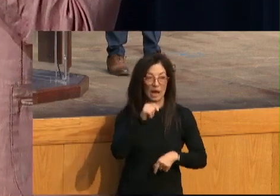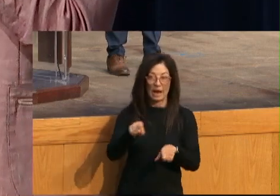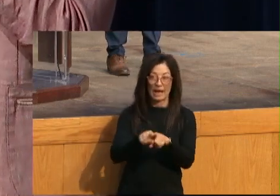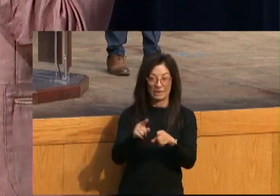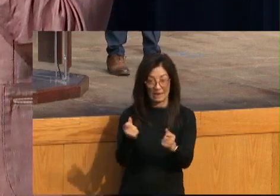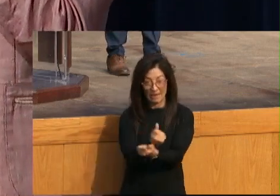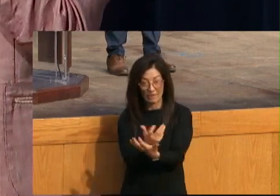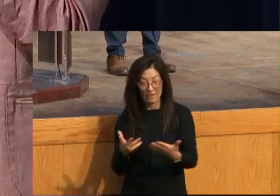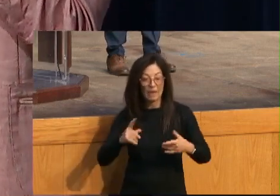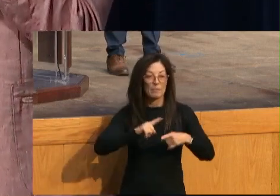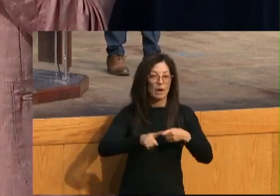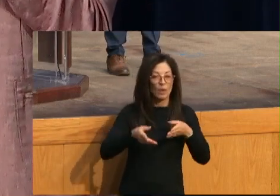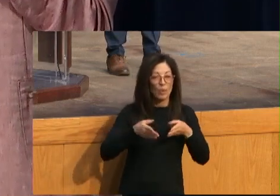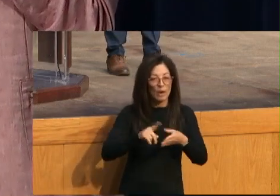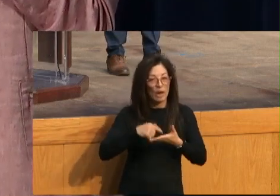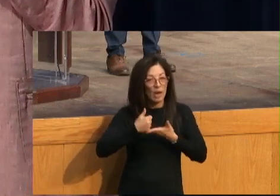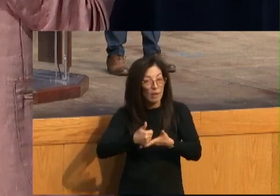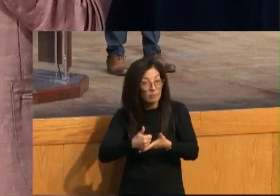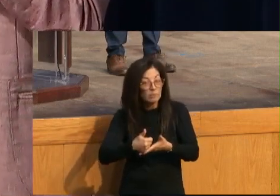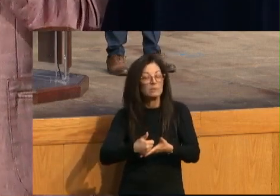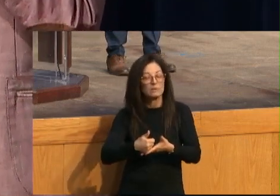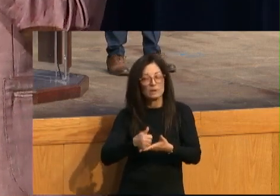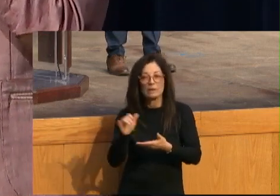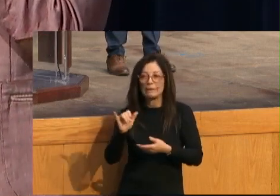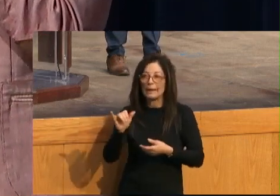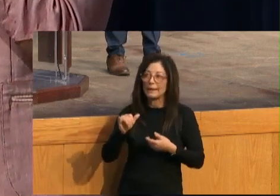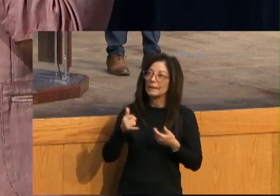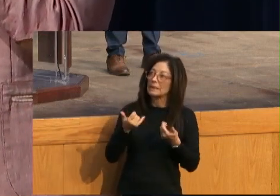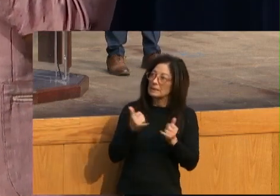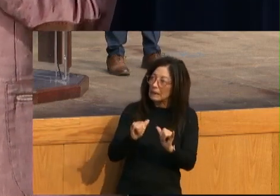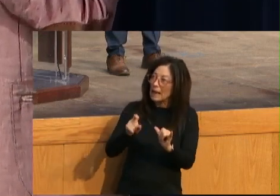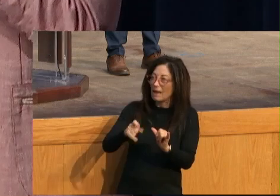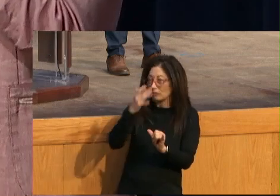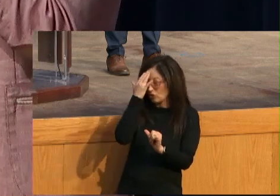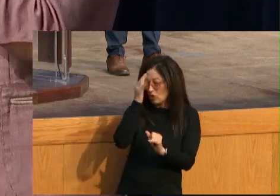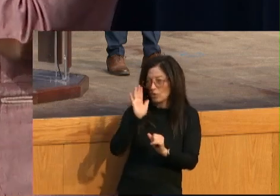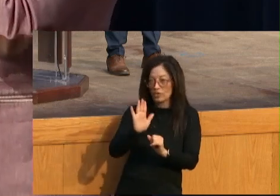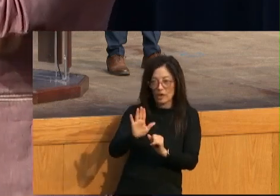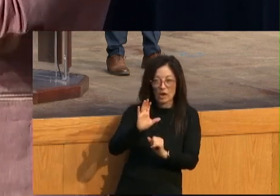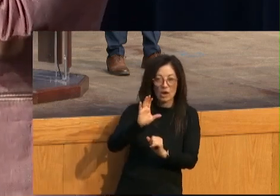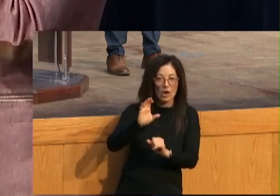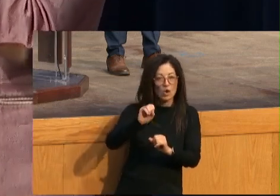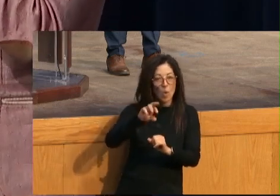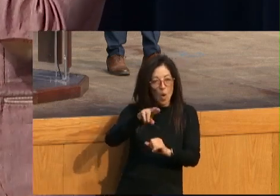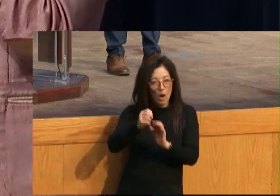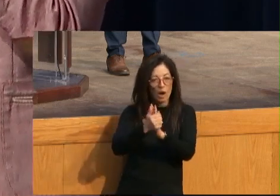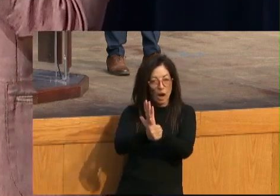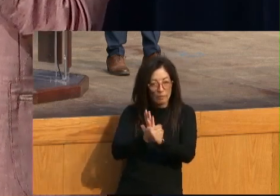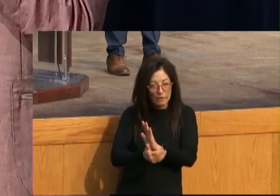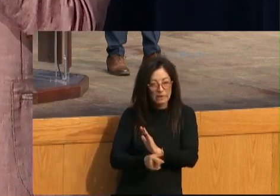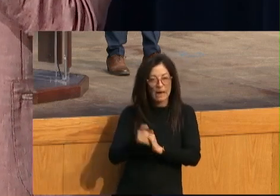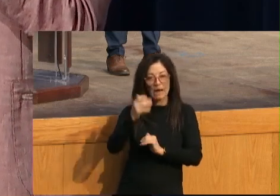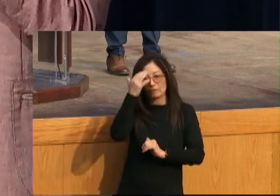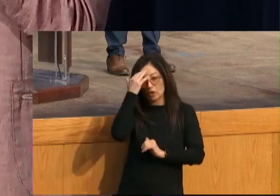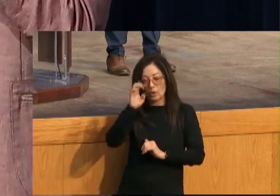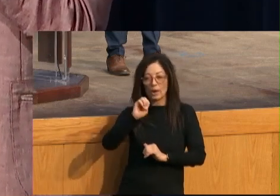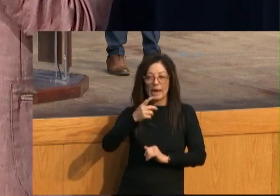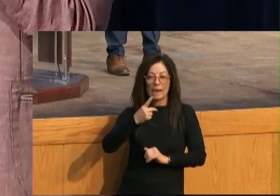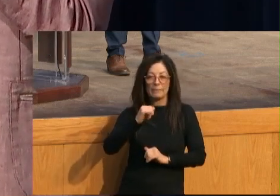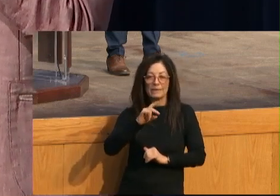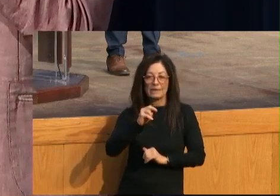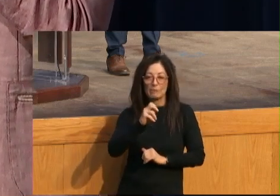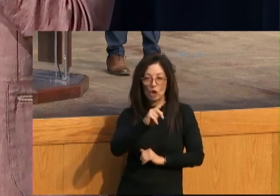but as a means to an end, in terms of still have to know their core competency. You have to know epidemiology if you're going to be